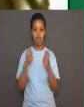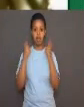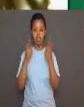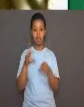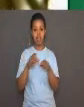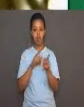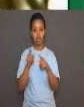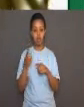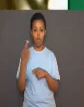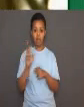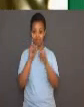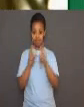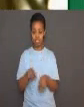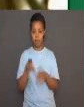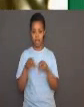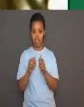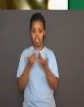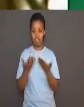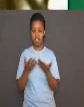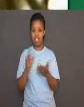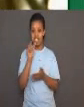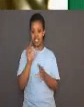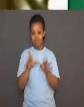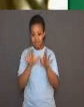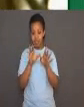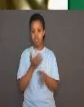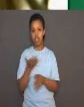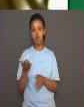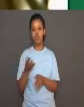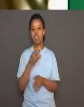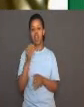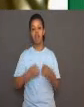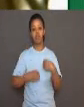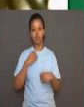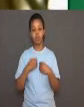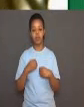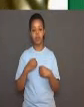and investigating how insects and other organisms